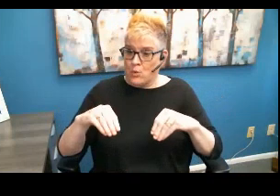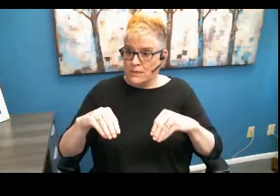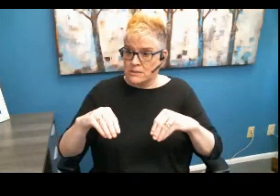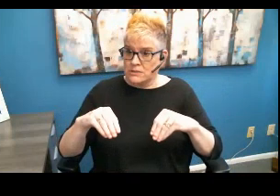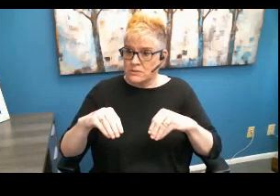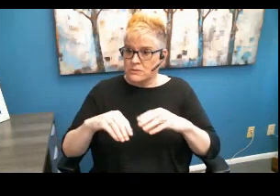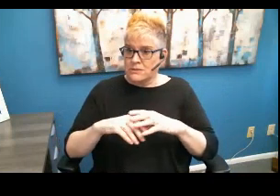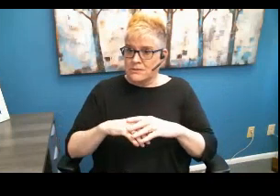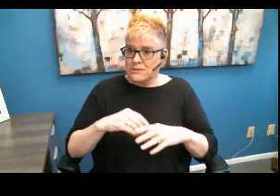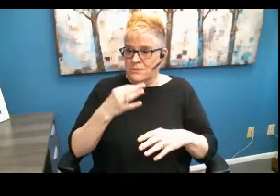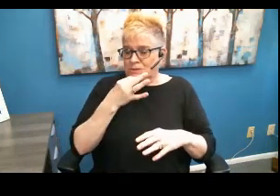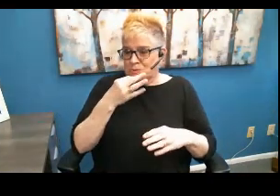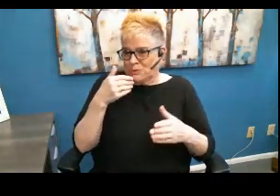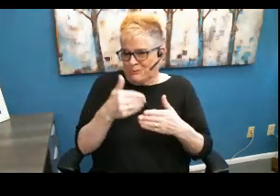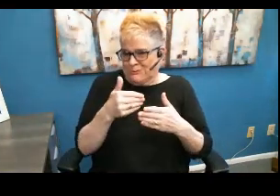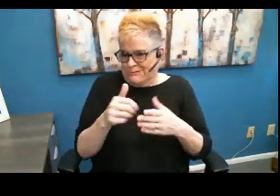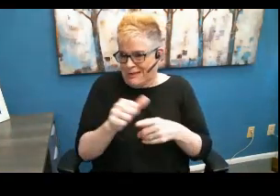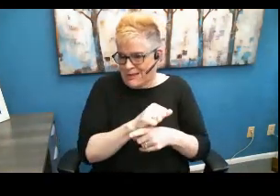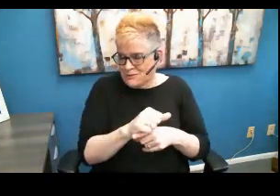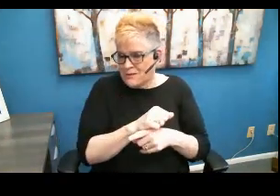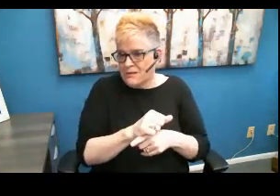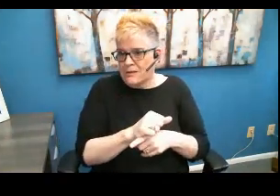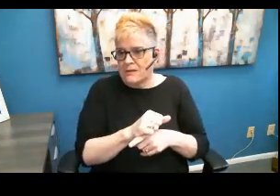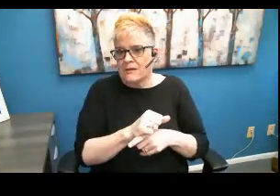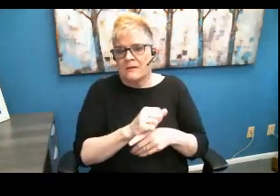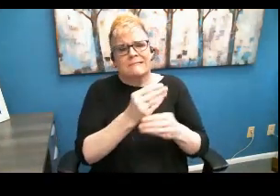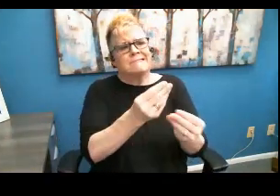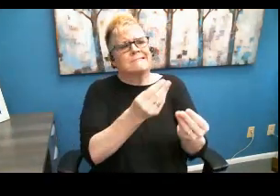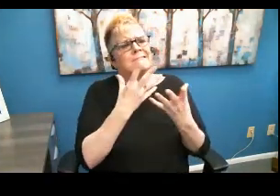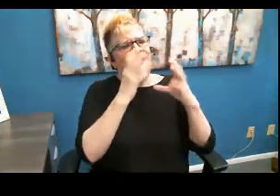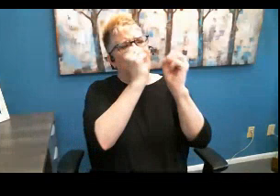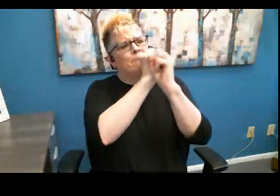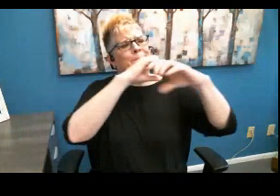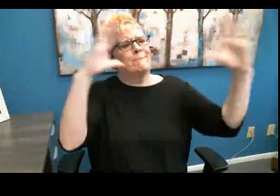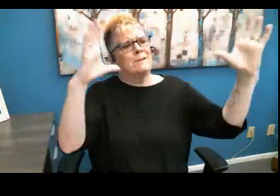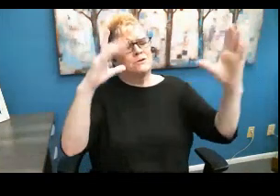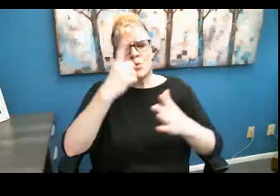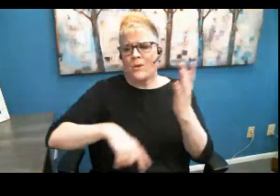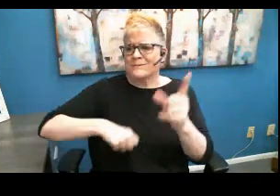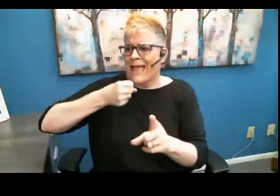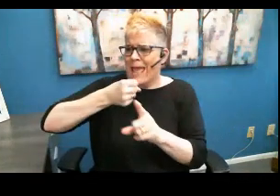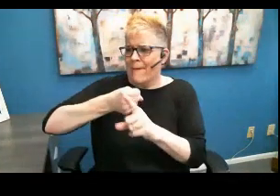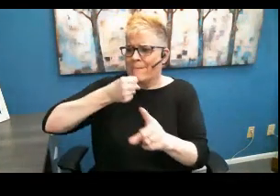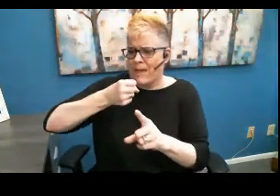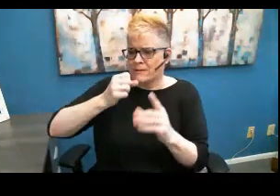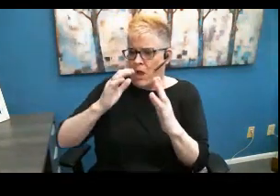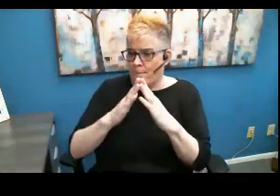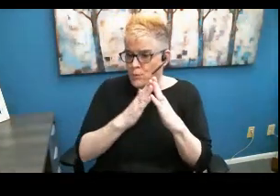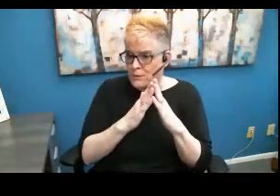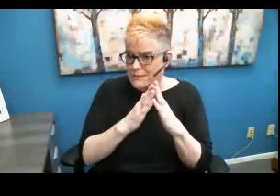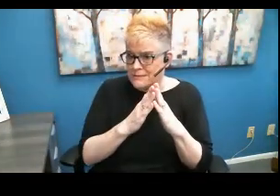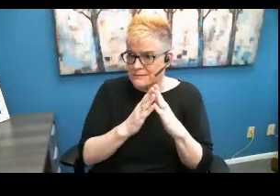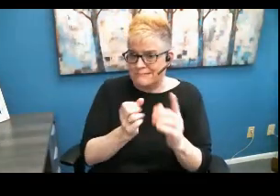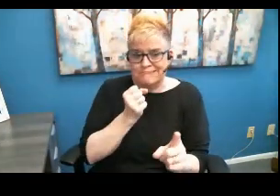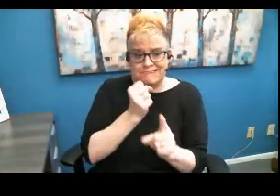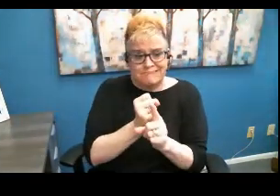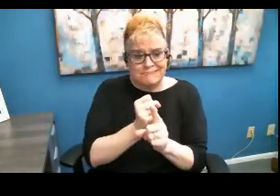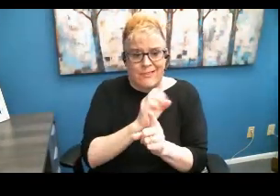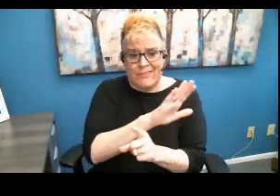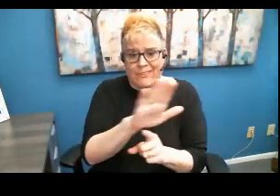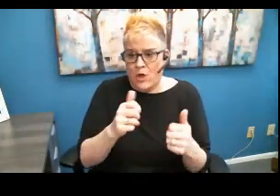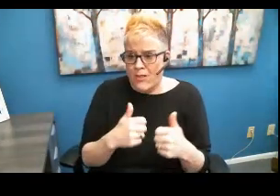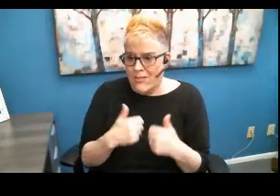with the upcoming exercise, paint a picture for us. What is the impact on communities? What is the impact on people's lives? What